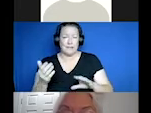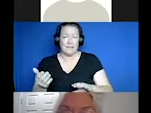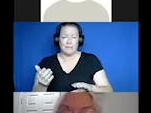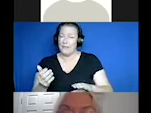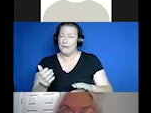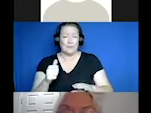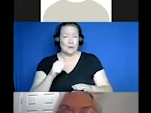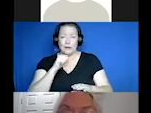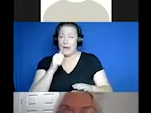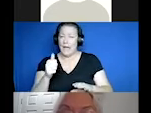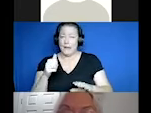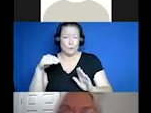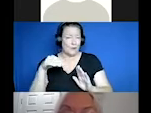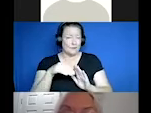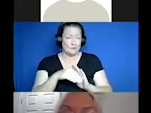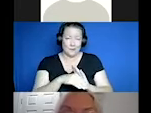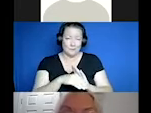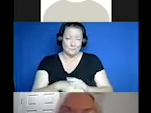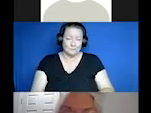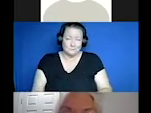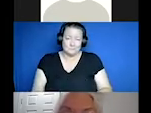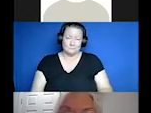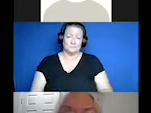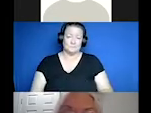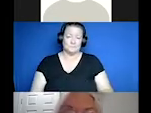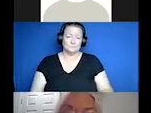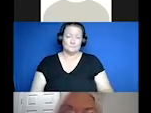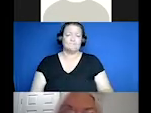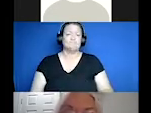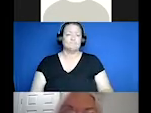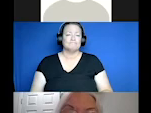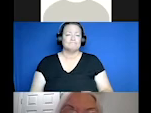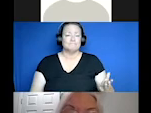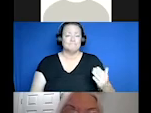not appear to be decreasing. Next.